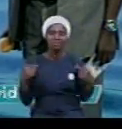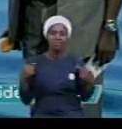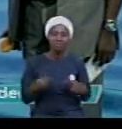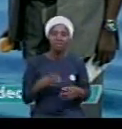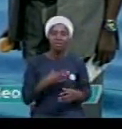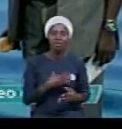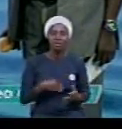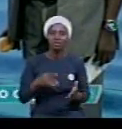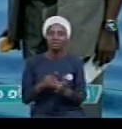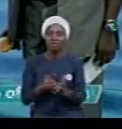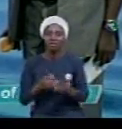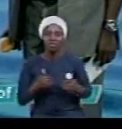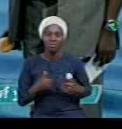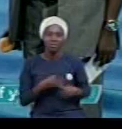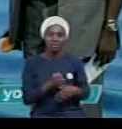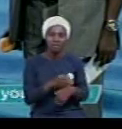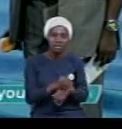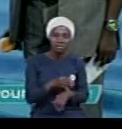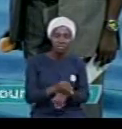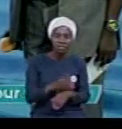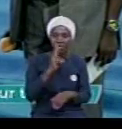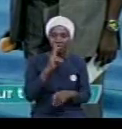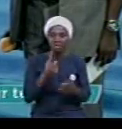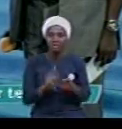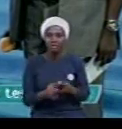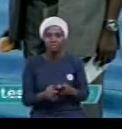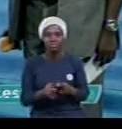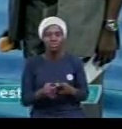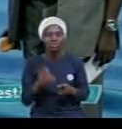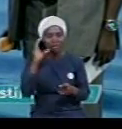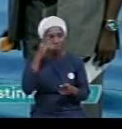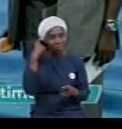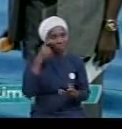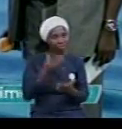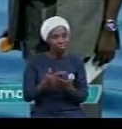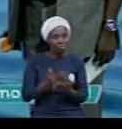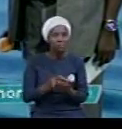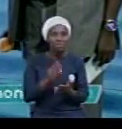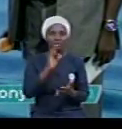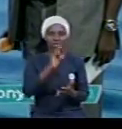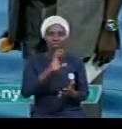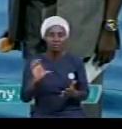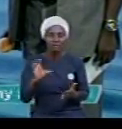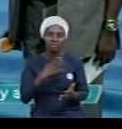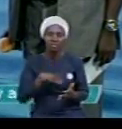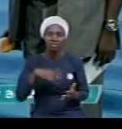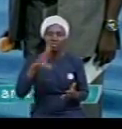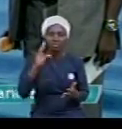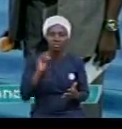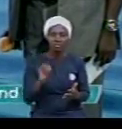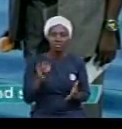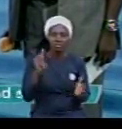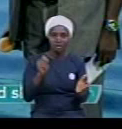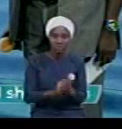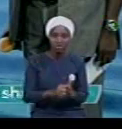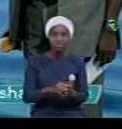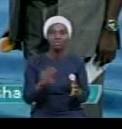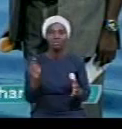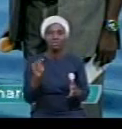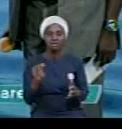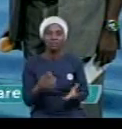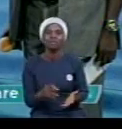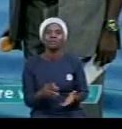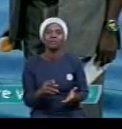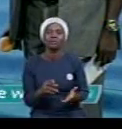have advised her that she should go and look for 750,000 to come and undergo a kind of surgical